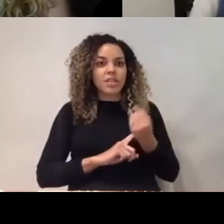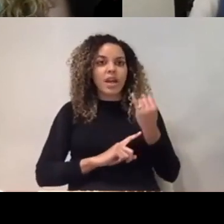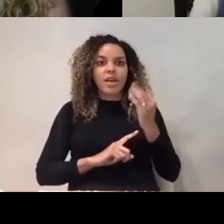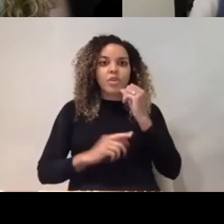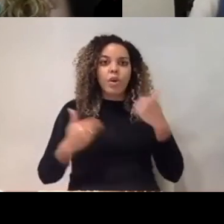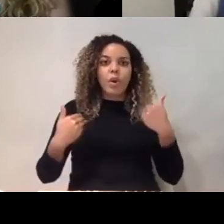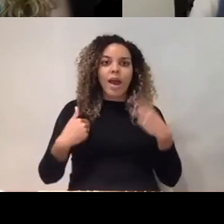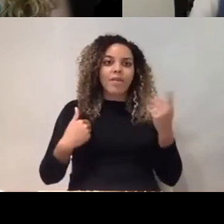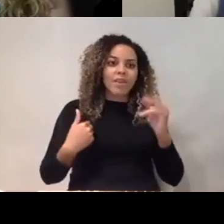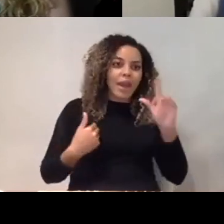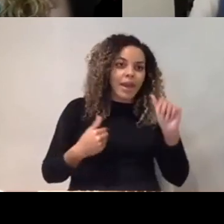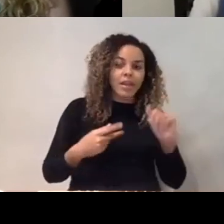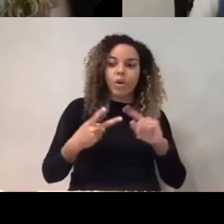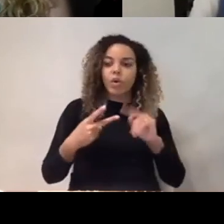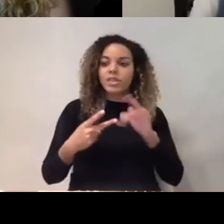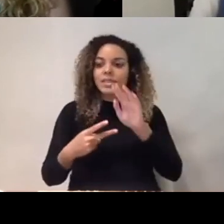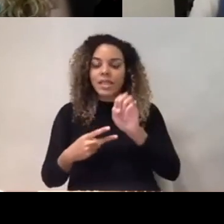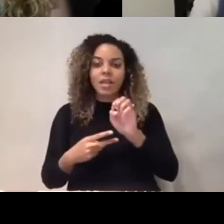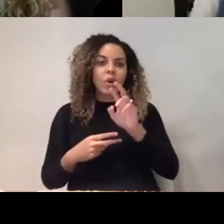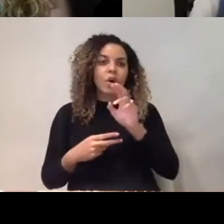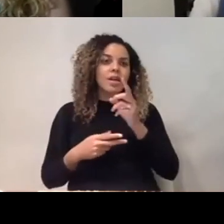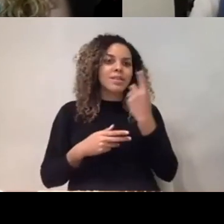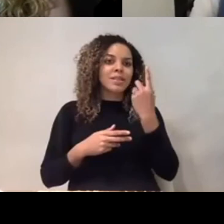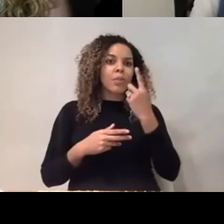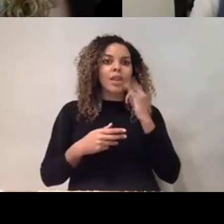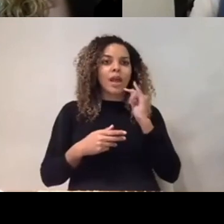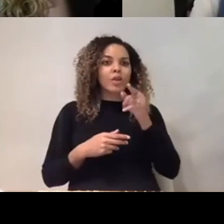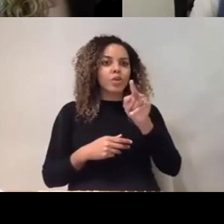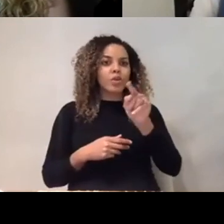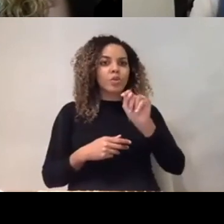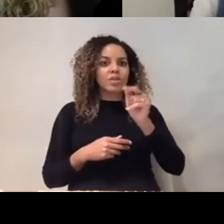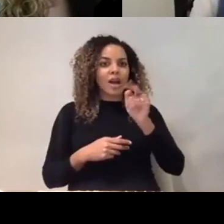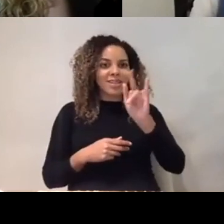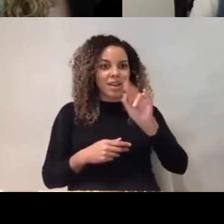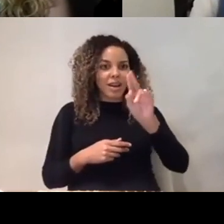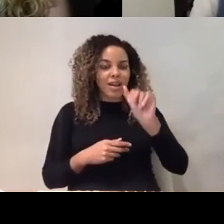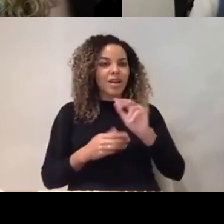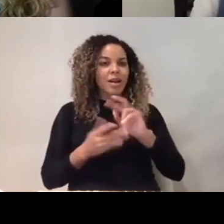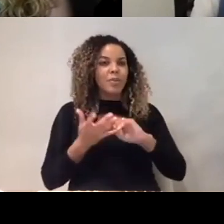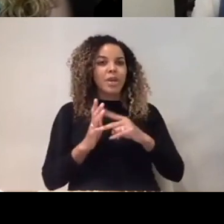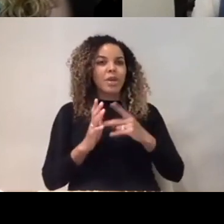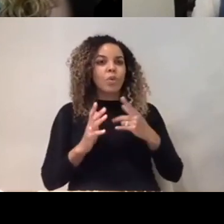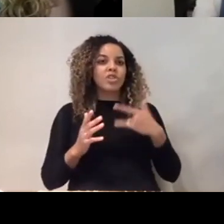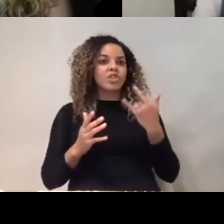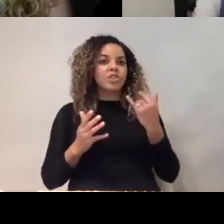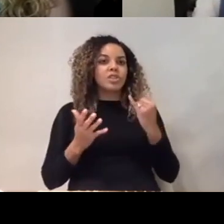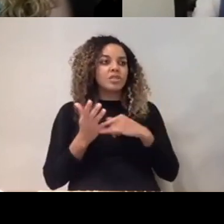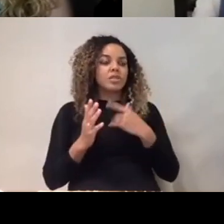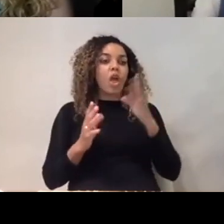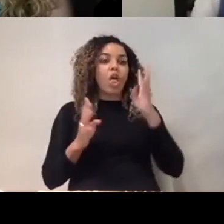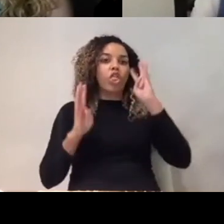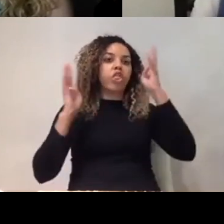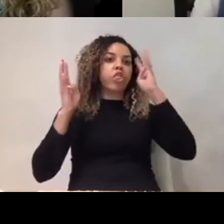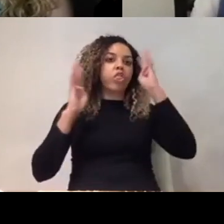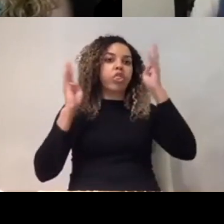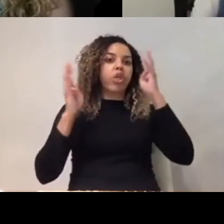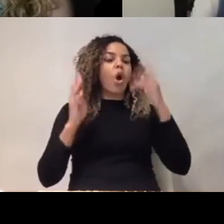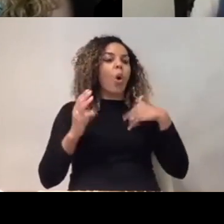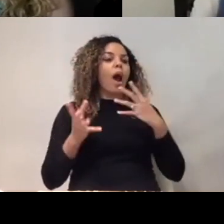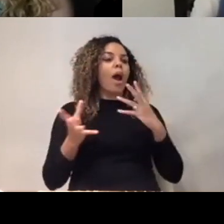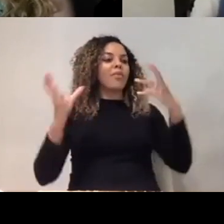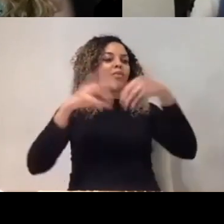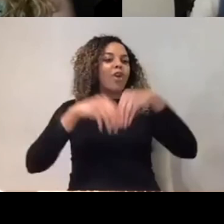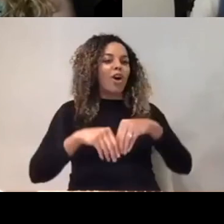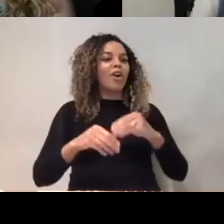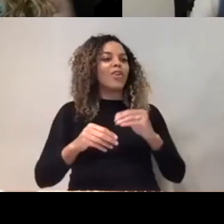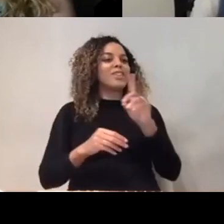Tatiana, then we're just we're almost being advantageous. We're kind of just creating something so we can feel like we're part of some convo, which I